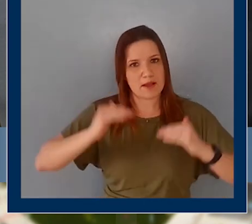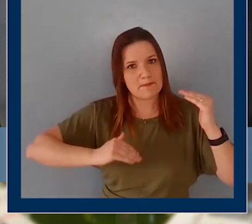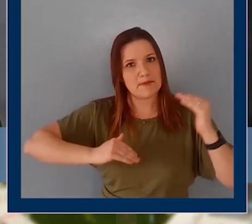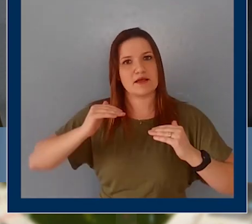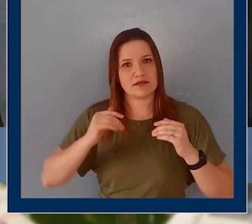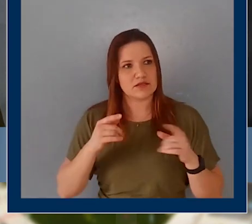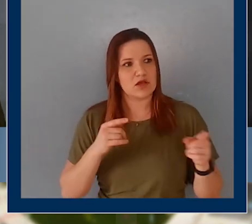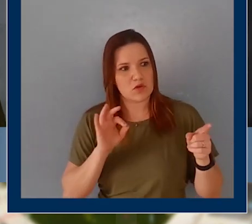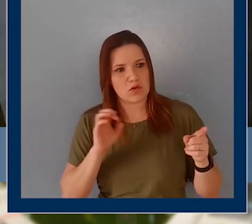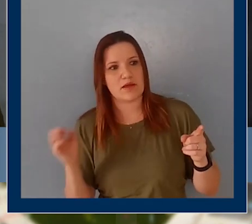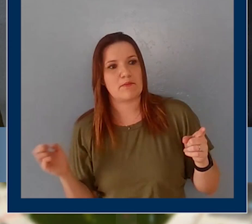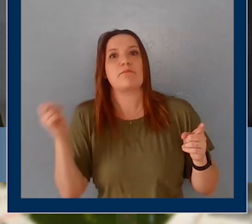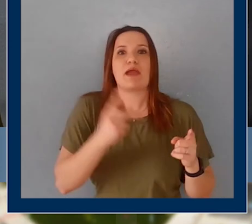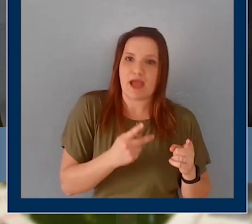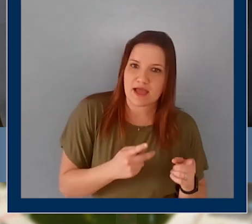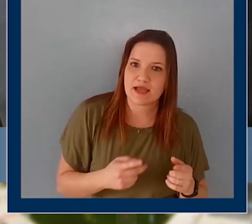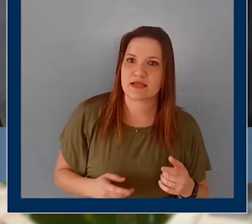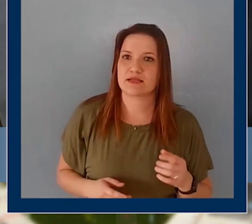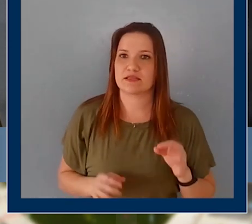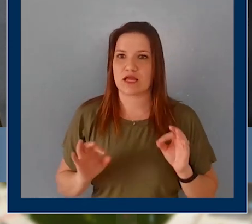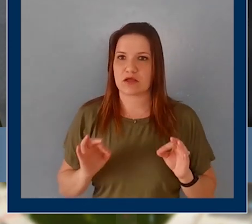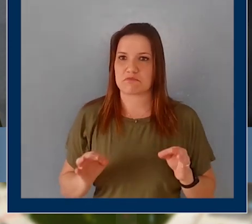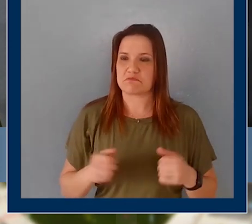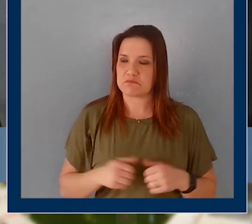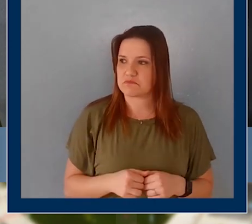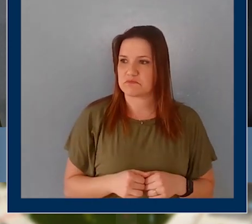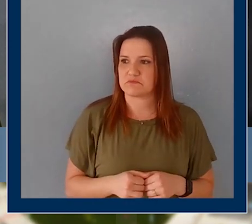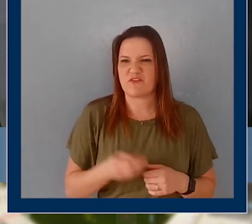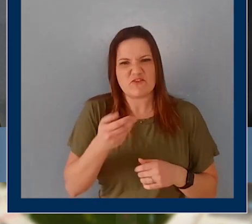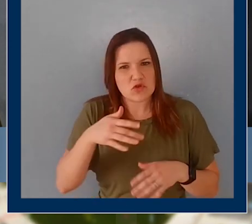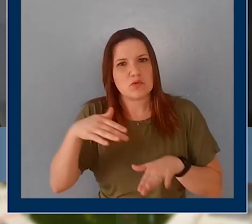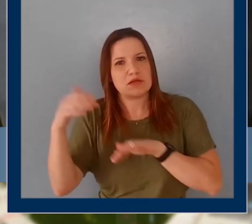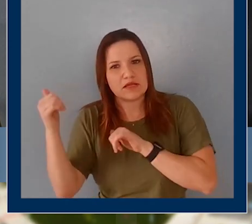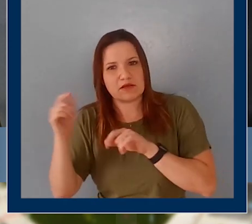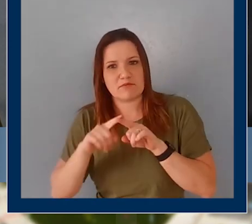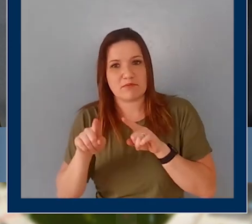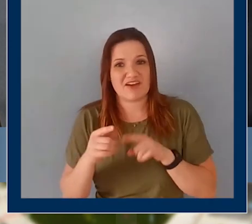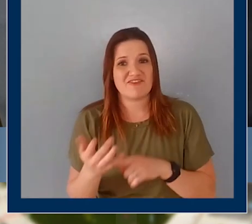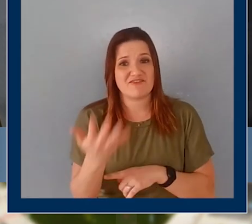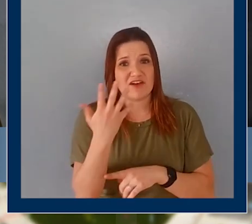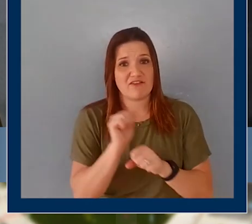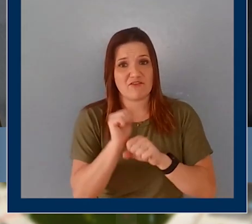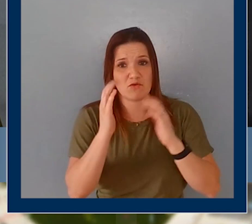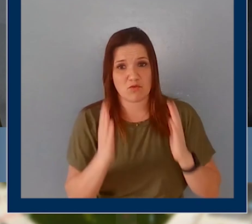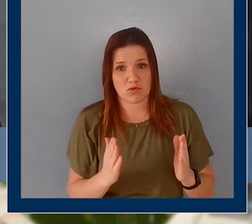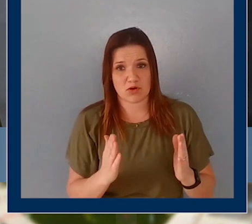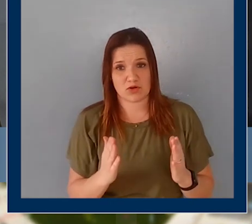of absence because they're COVID positive. It wasn't too long ago that we were at 250 and saw that number